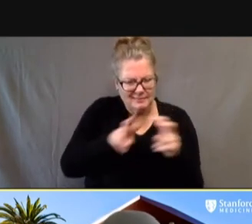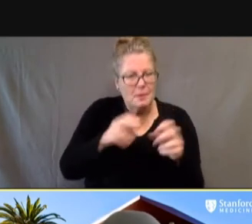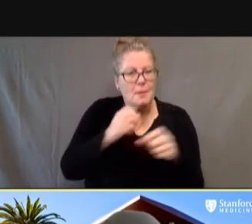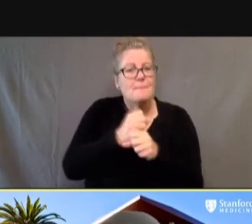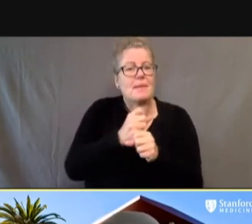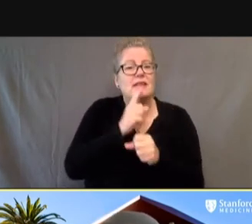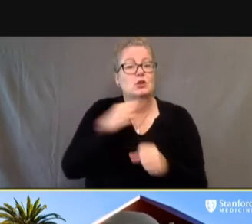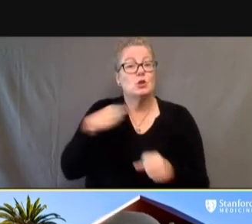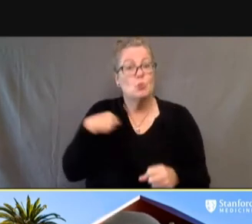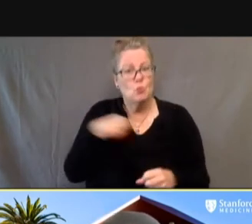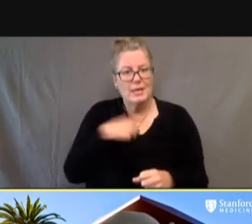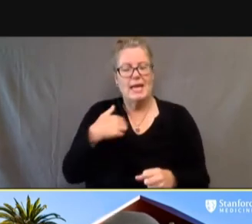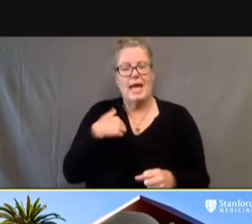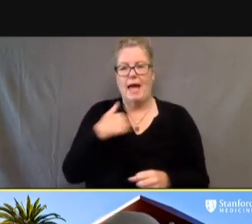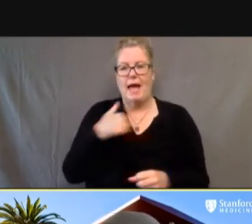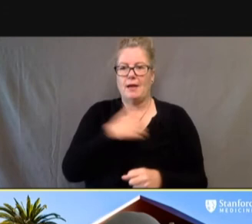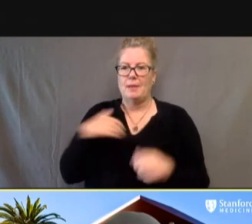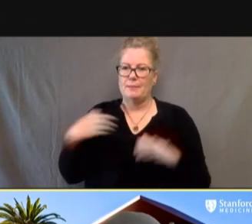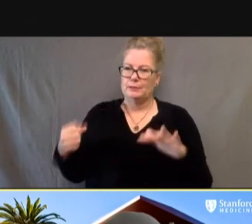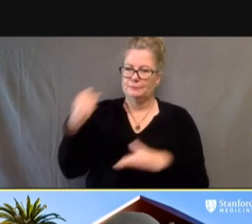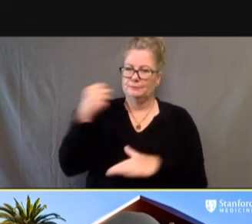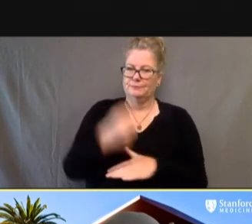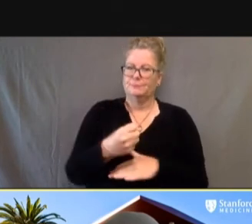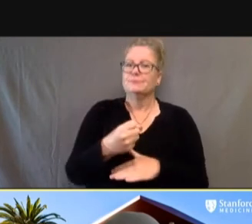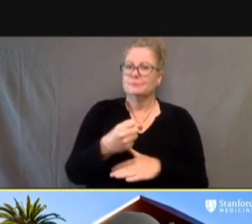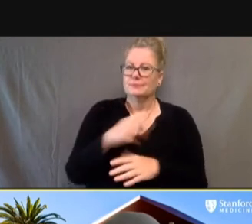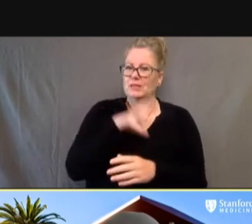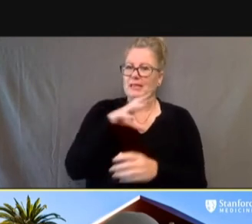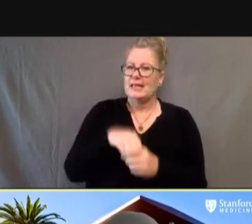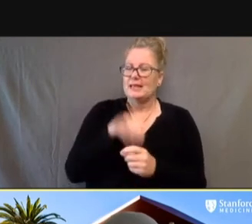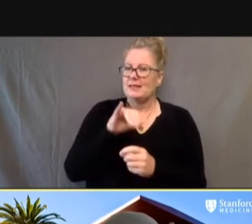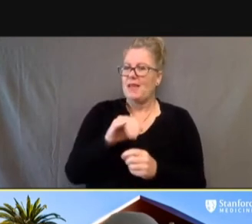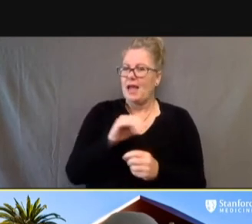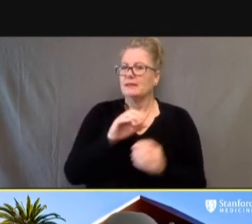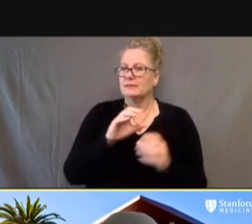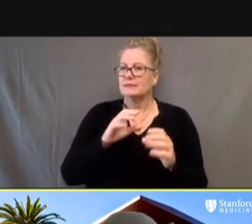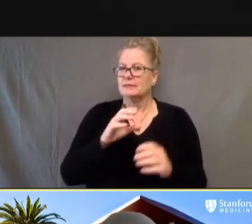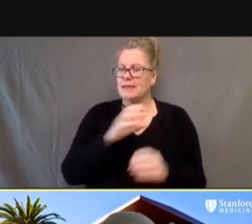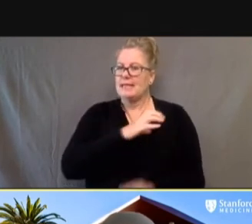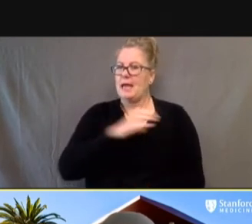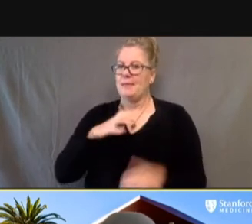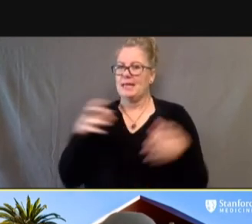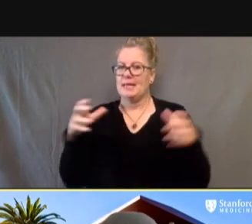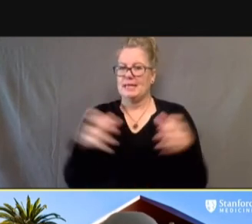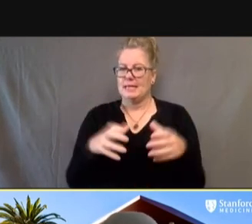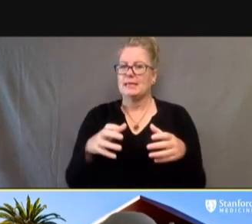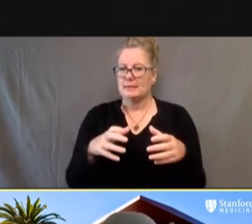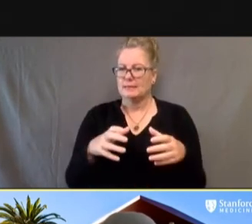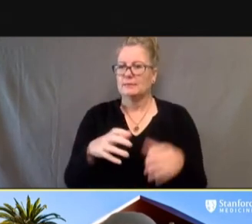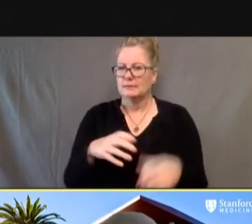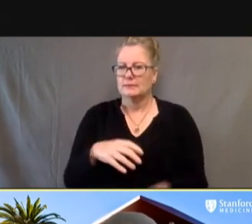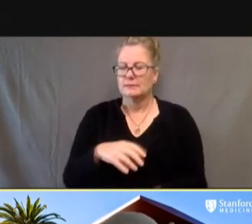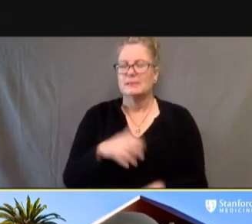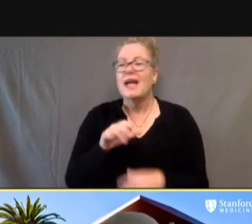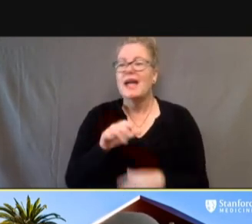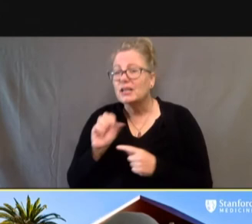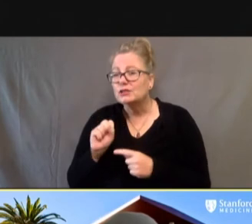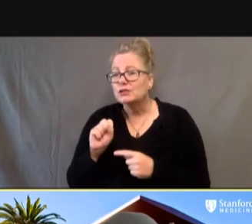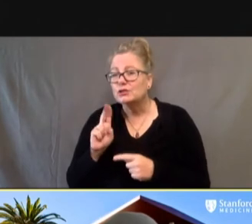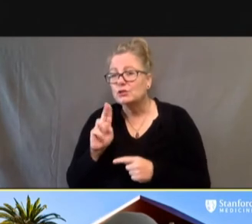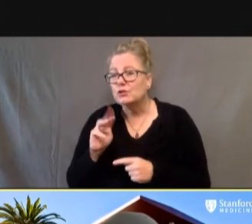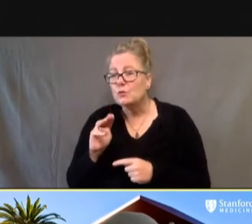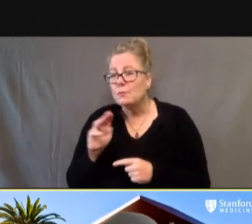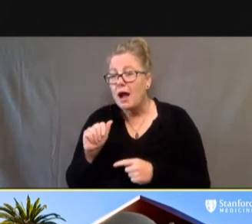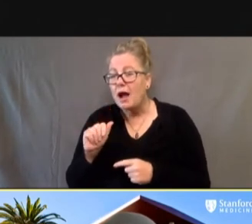that committee, as well as through our allyship with SUMA, the Minority Medical Alliance, we're